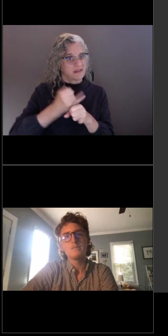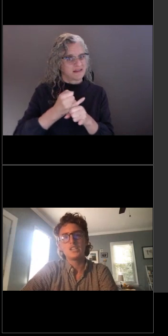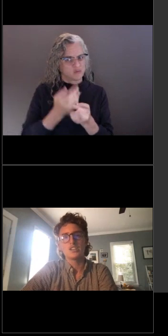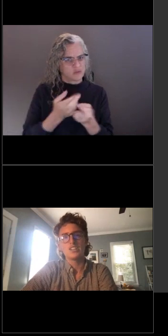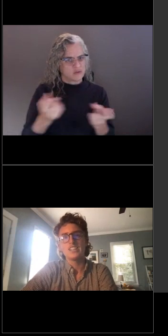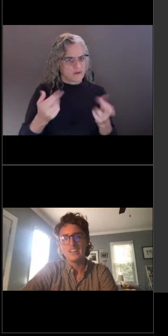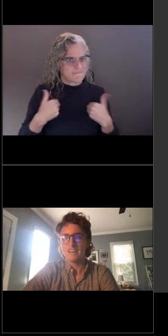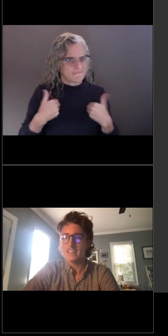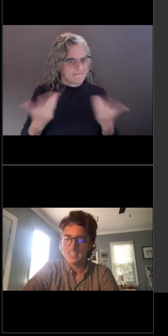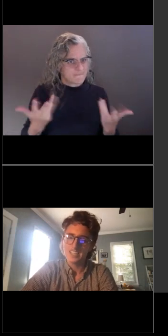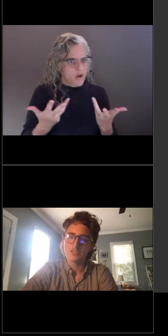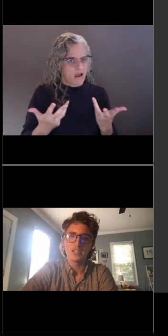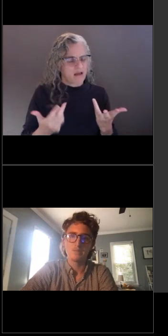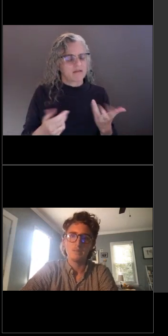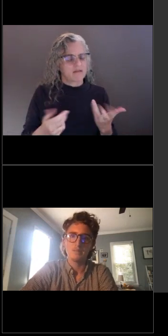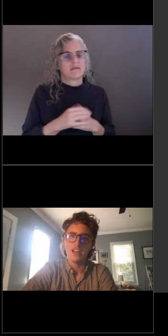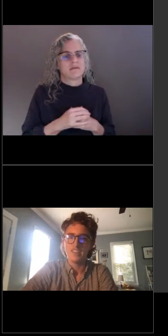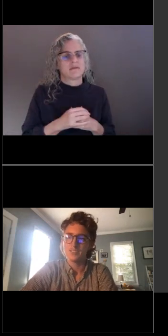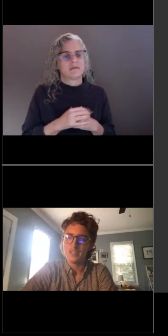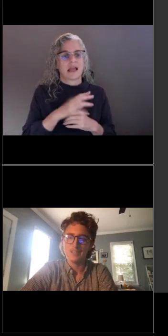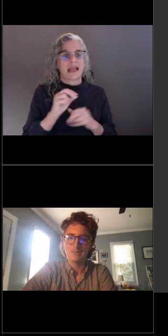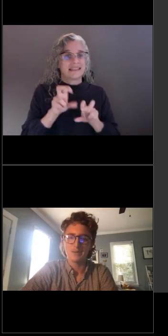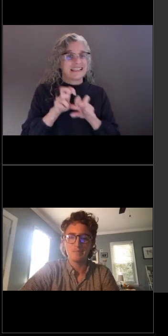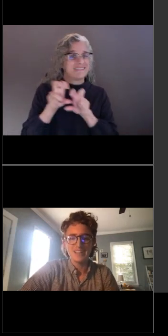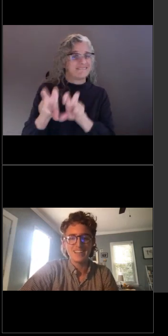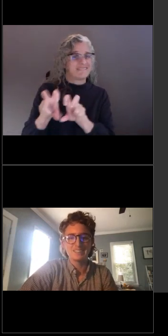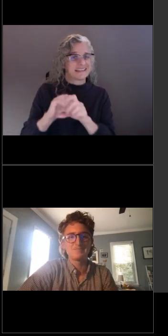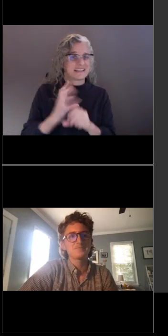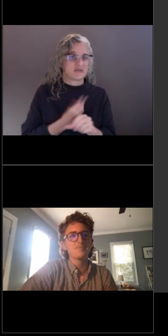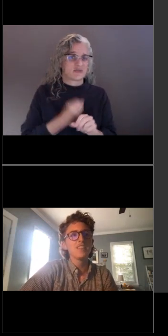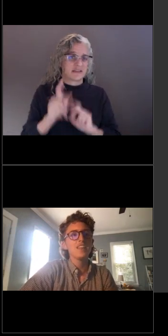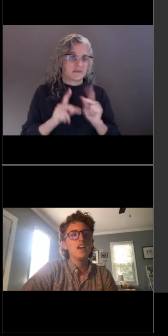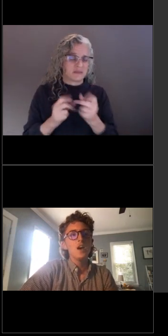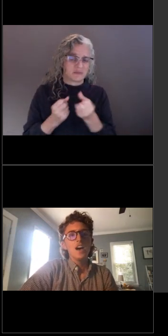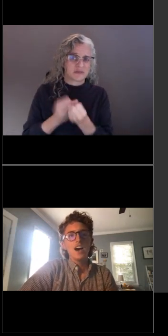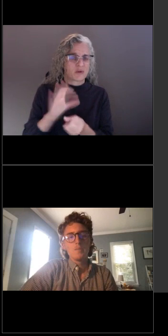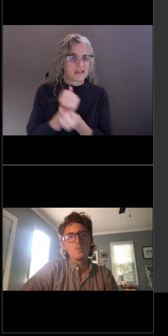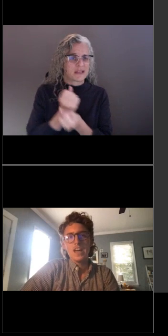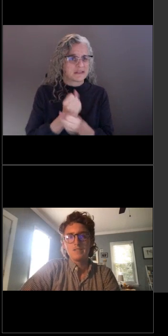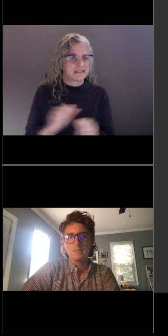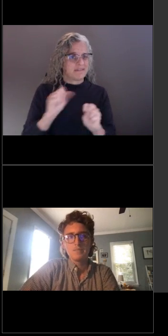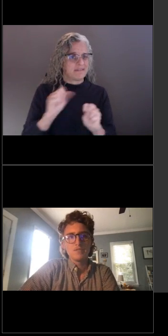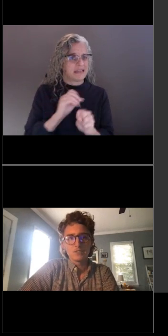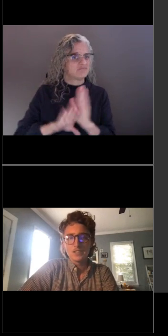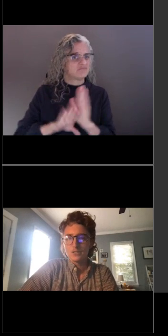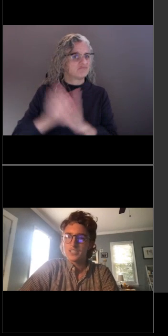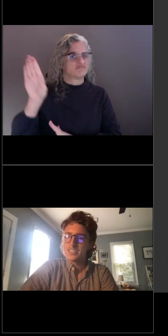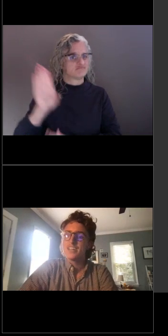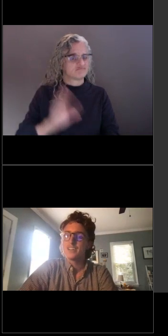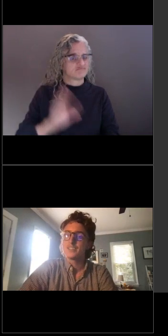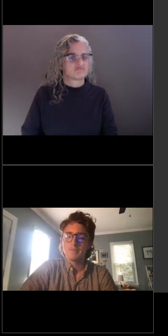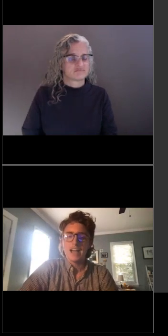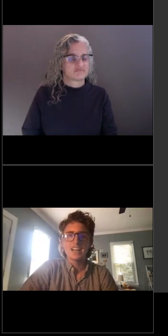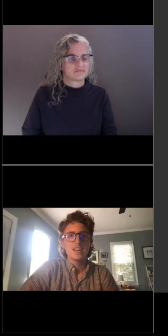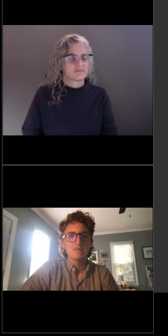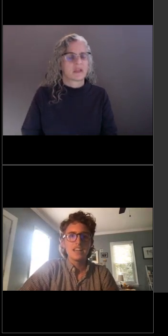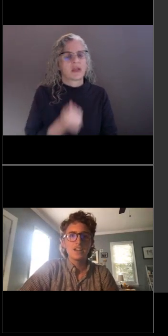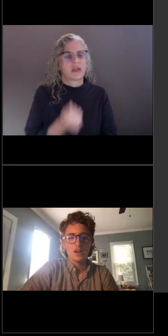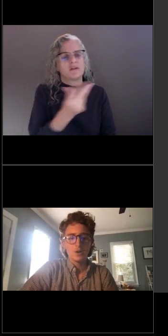ultimately materially investing in trans people and their safety and well-being. We have some final resources here,